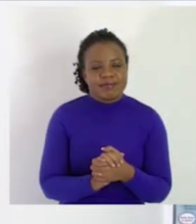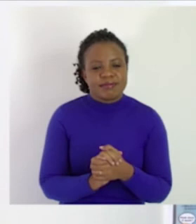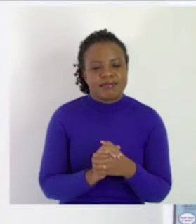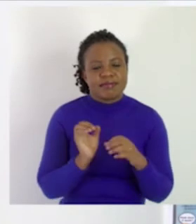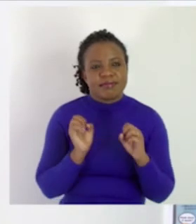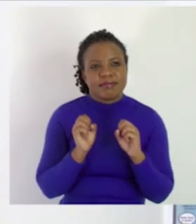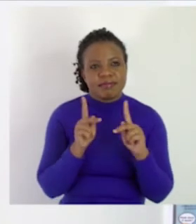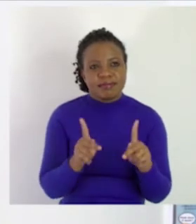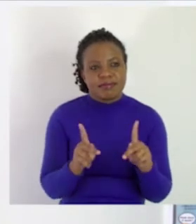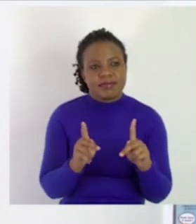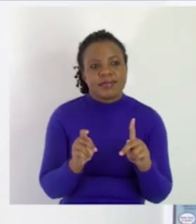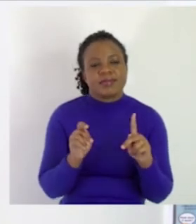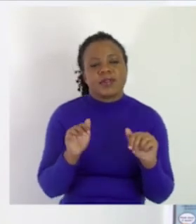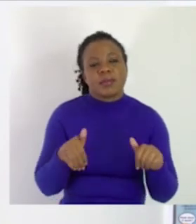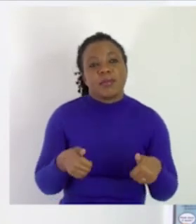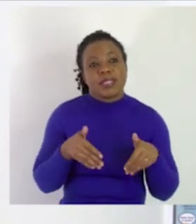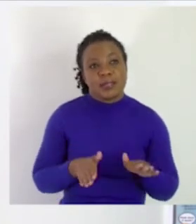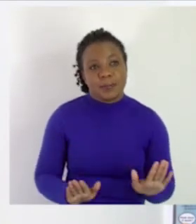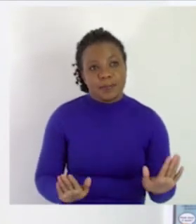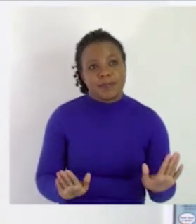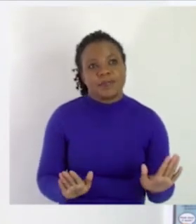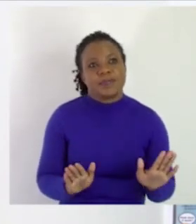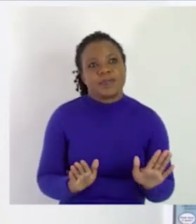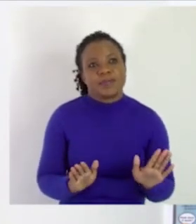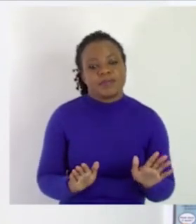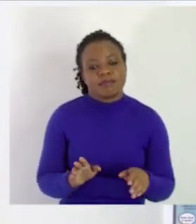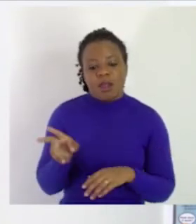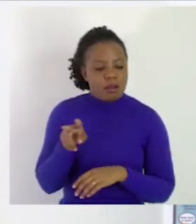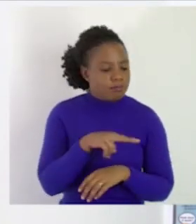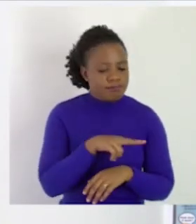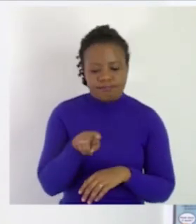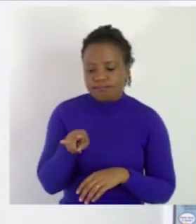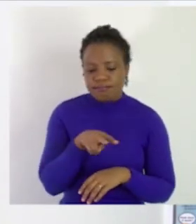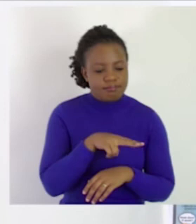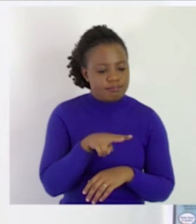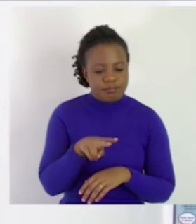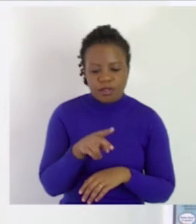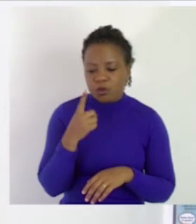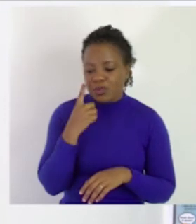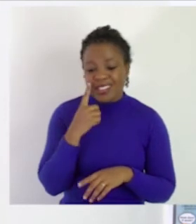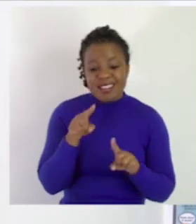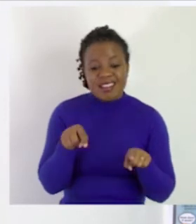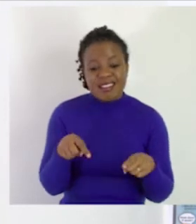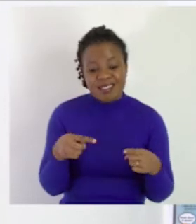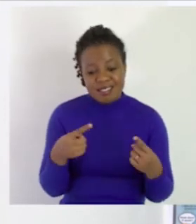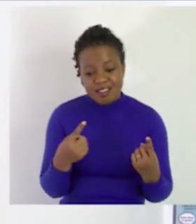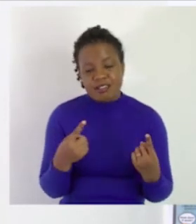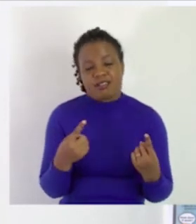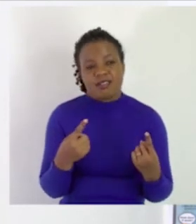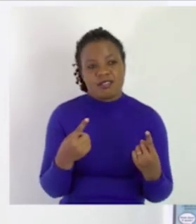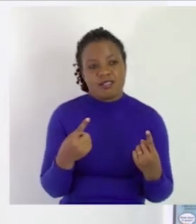Right, boys and girls, I would like you to look around wherever you are and try to